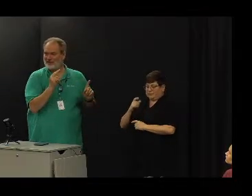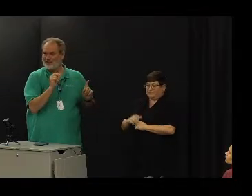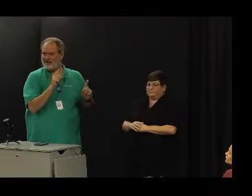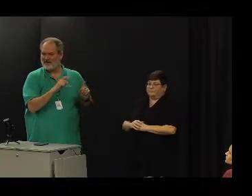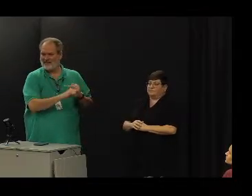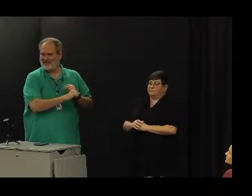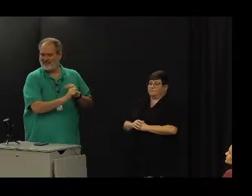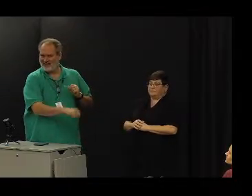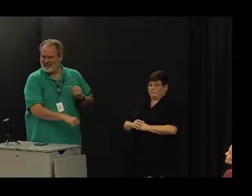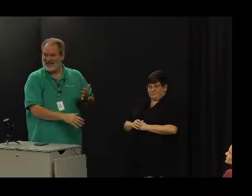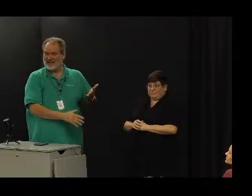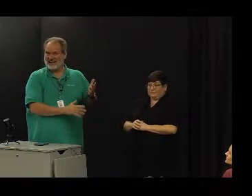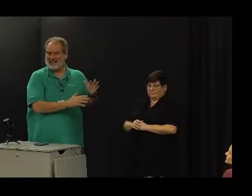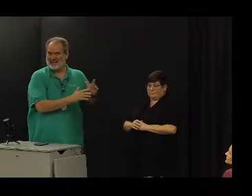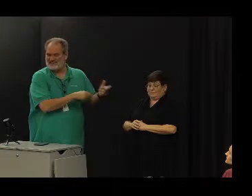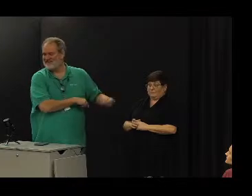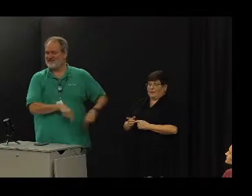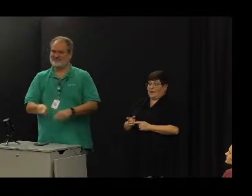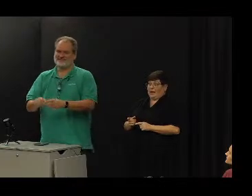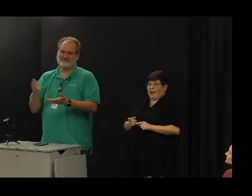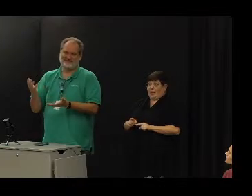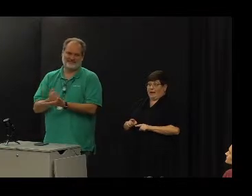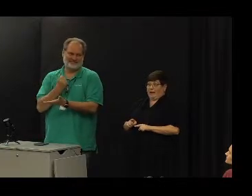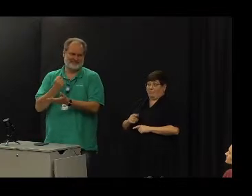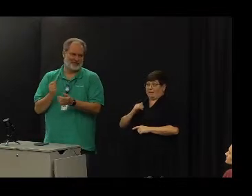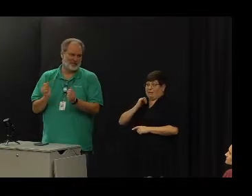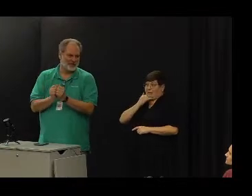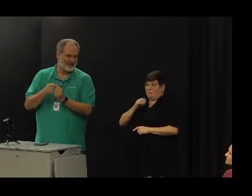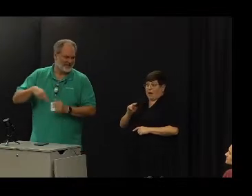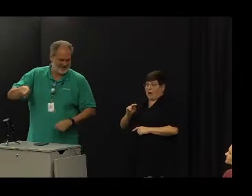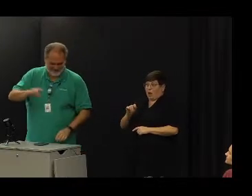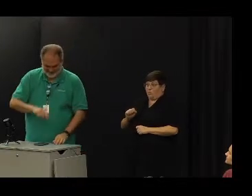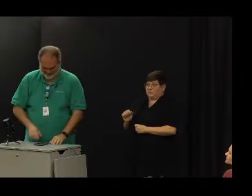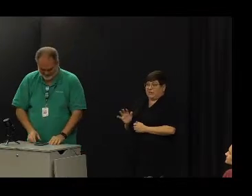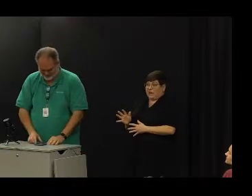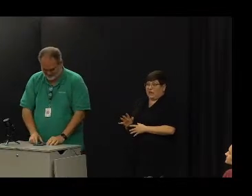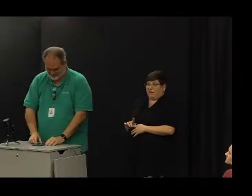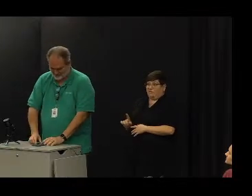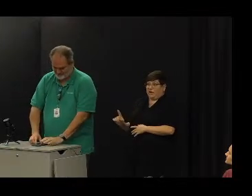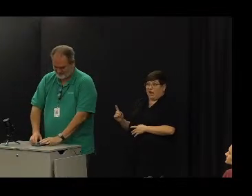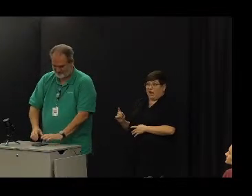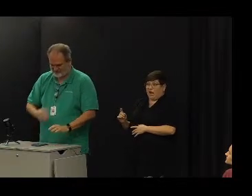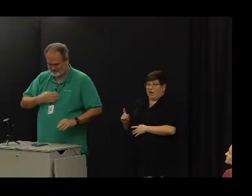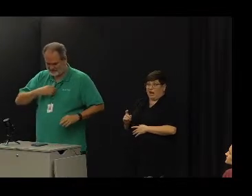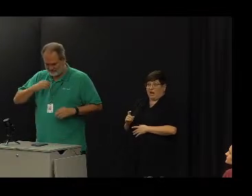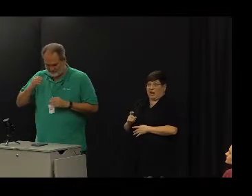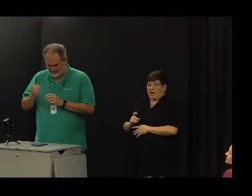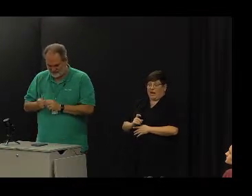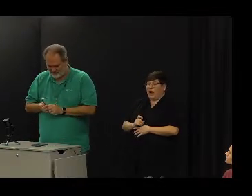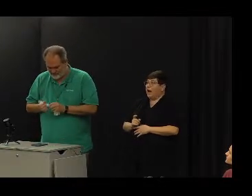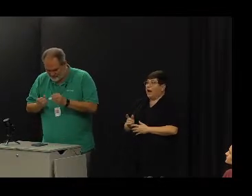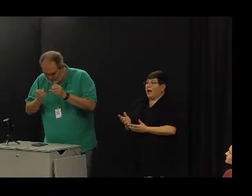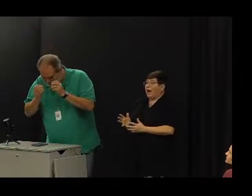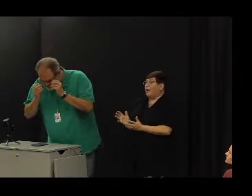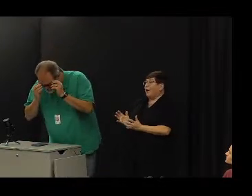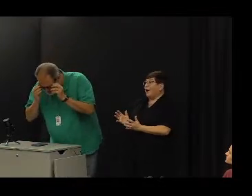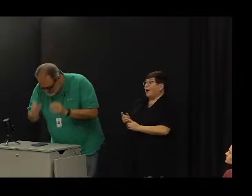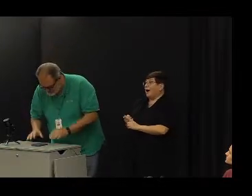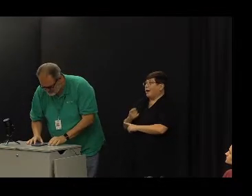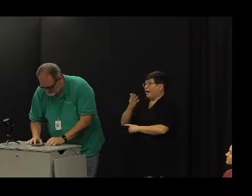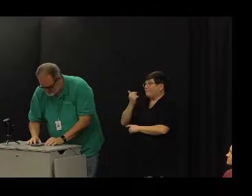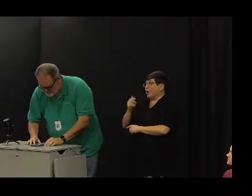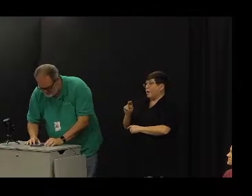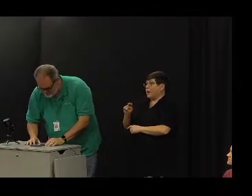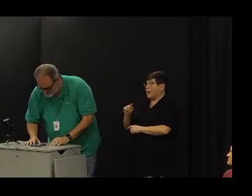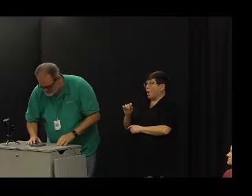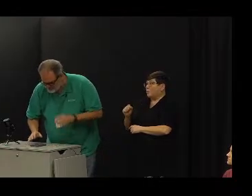And I accidentally left my notes in another building. I got caught up in a conversation with someone else, and so I'm